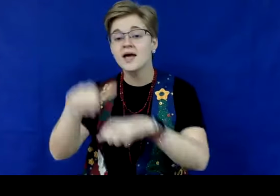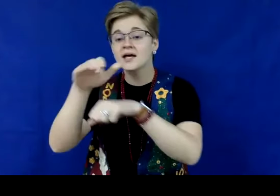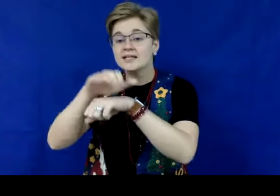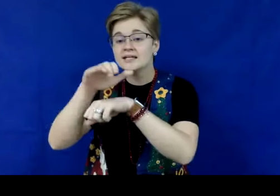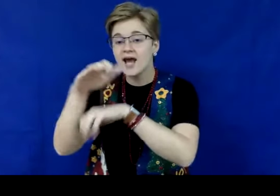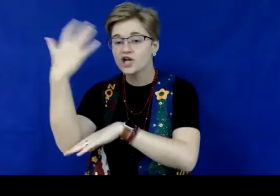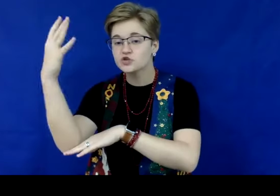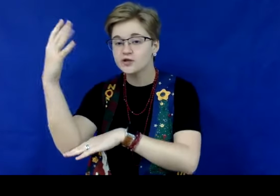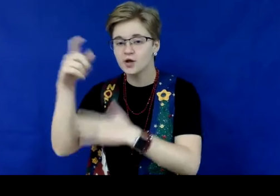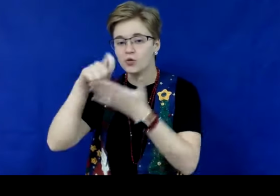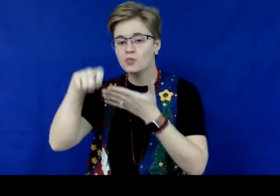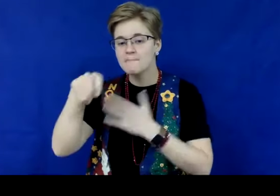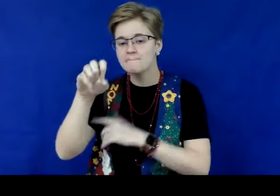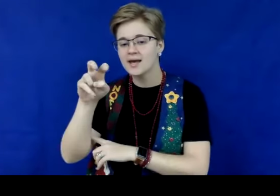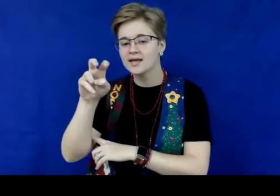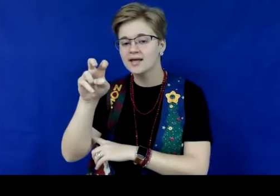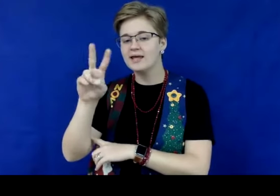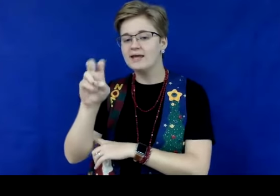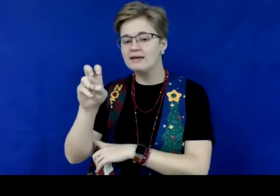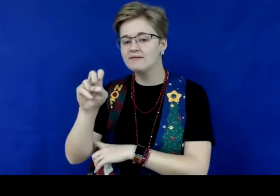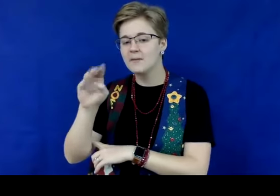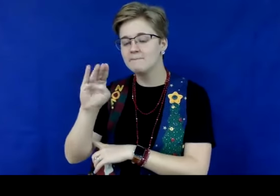Night Tree by Eve Bunting.